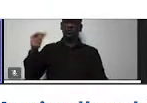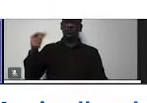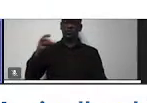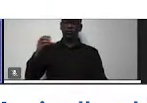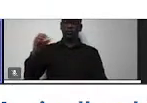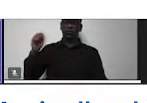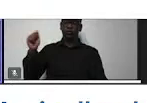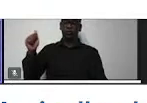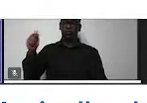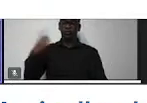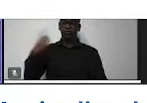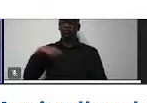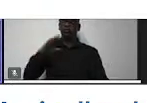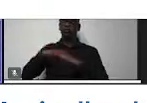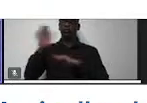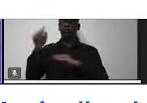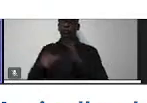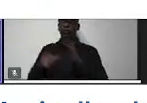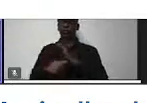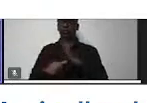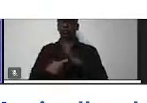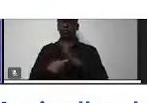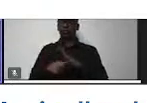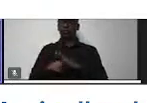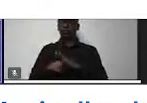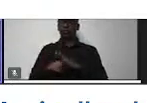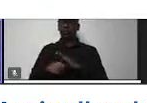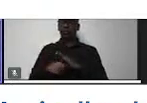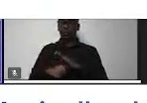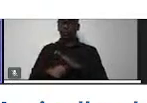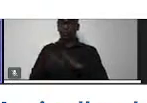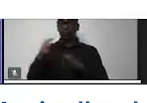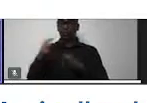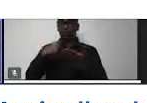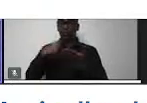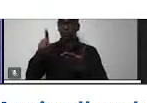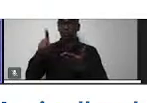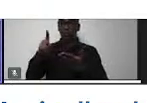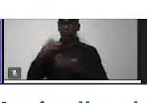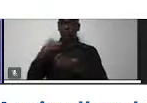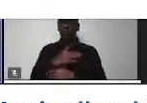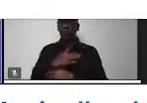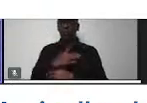of more importance is actually to start actually just checking actually from